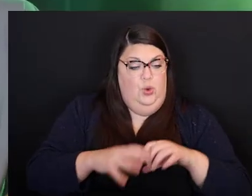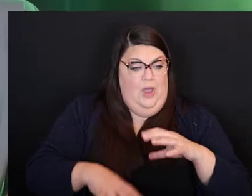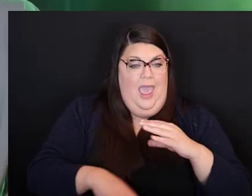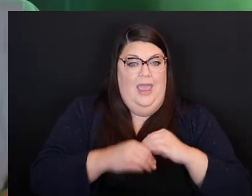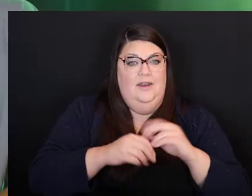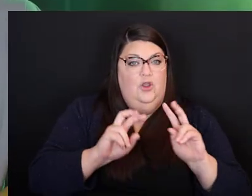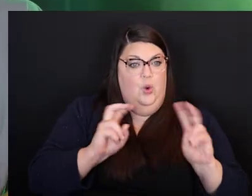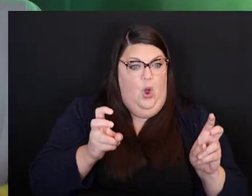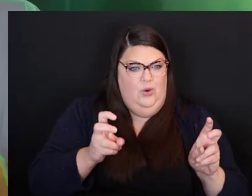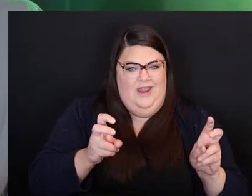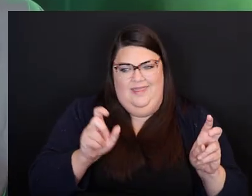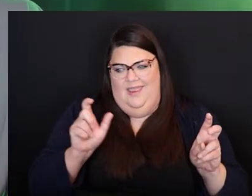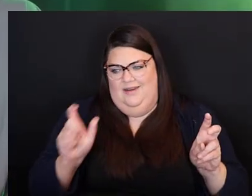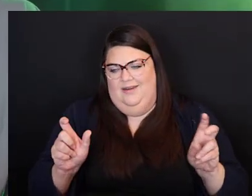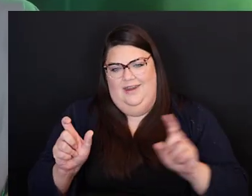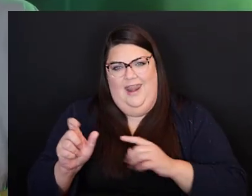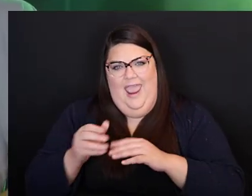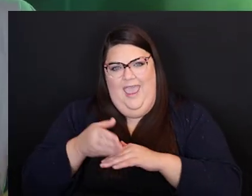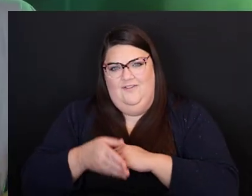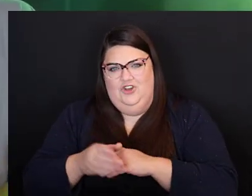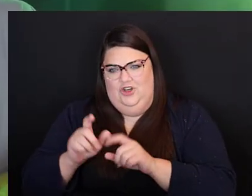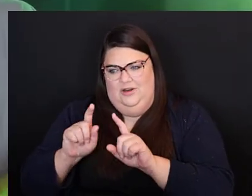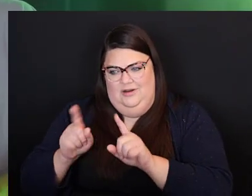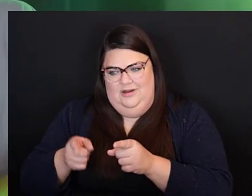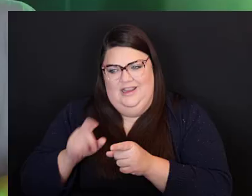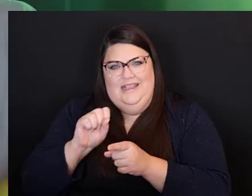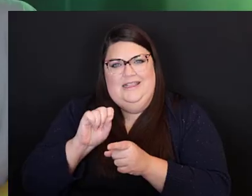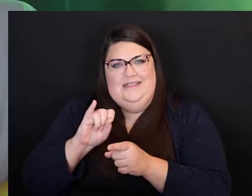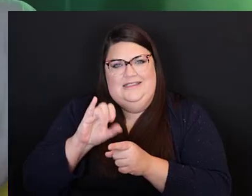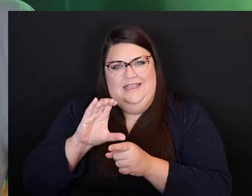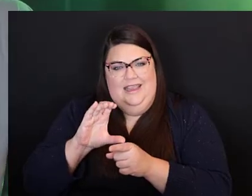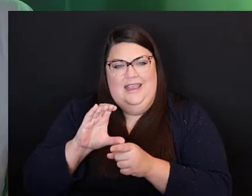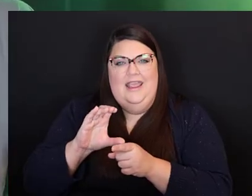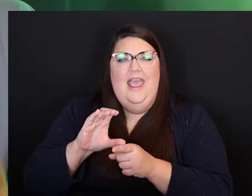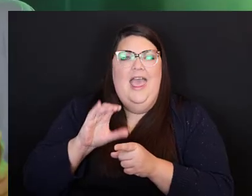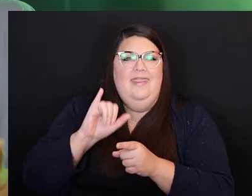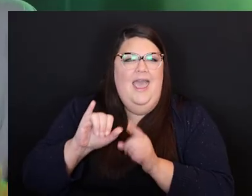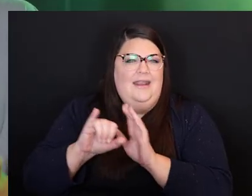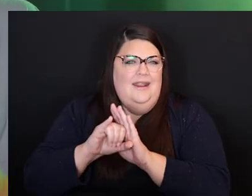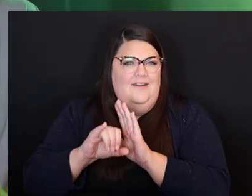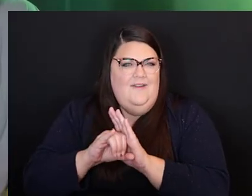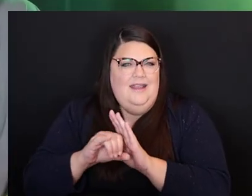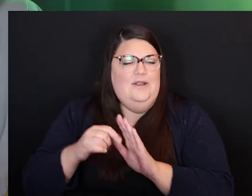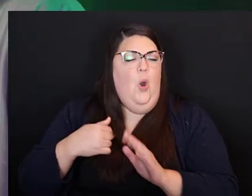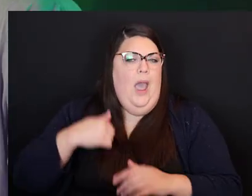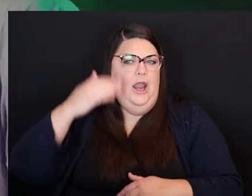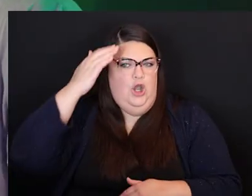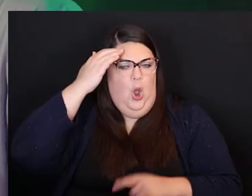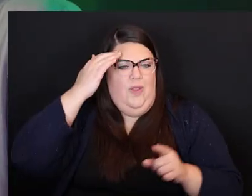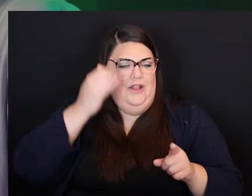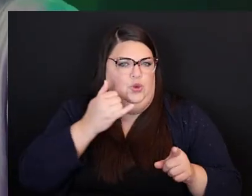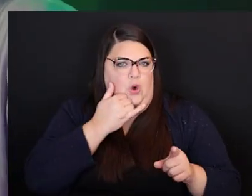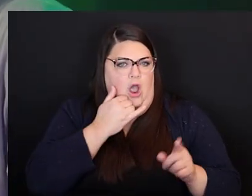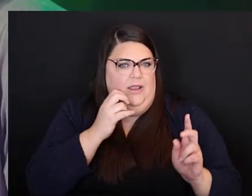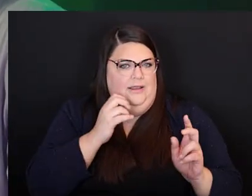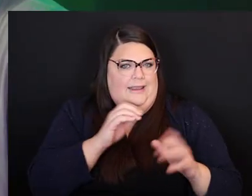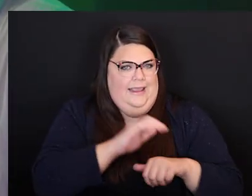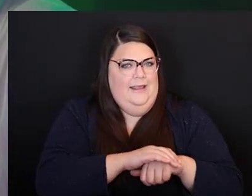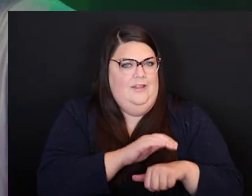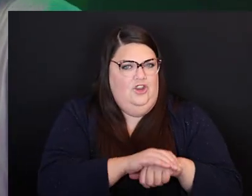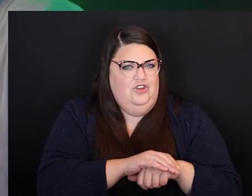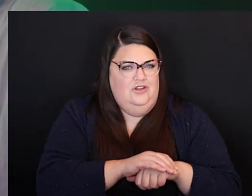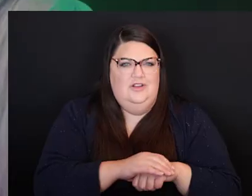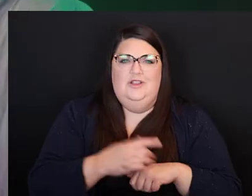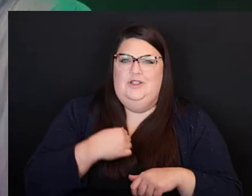and then you put sick afterwards in order to identify that as a writer, that you're including wrong English. And I found that this sort